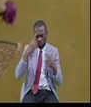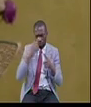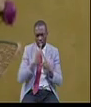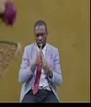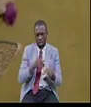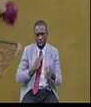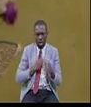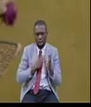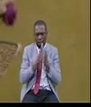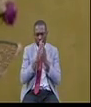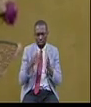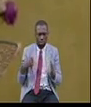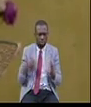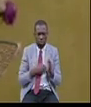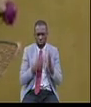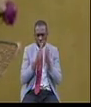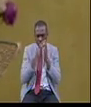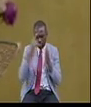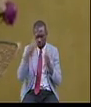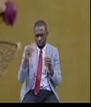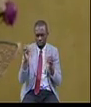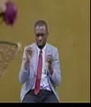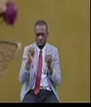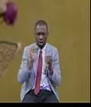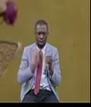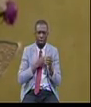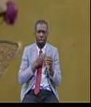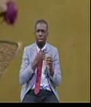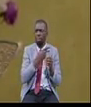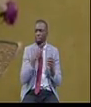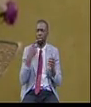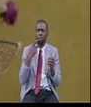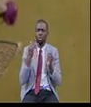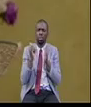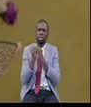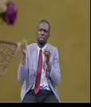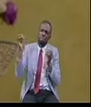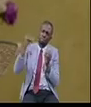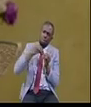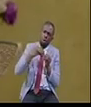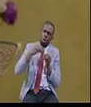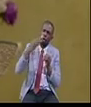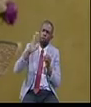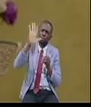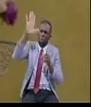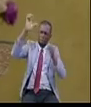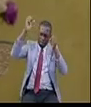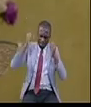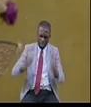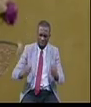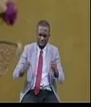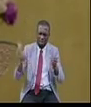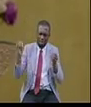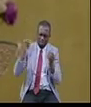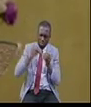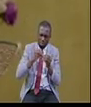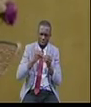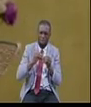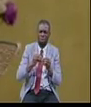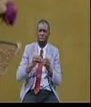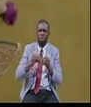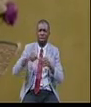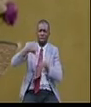We pray for our GS, more of your power, more of your grace and anointing and unction. You continue to bestow upon his life for the